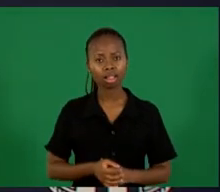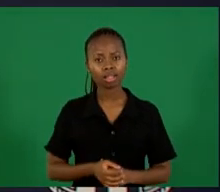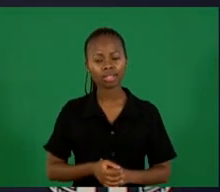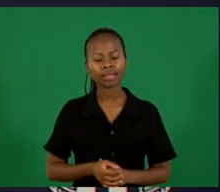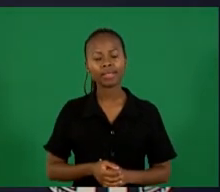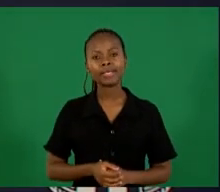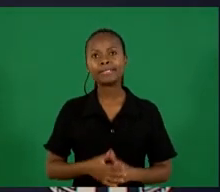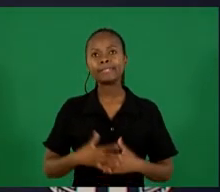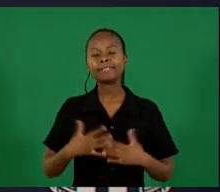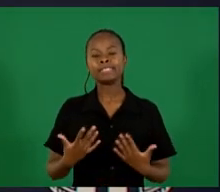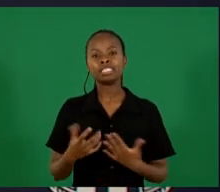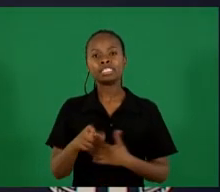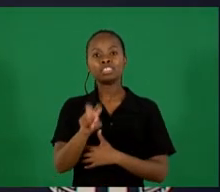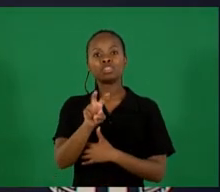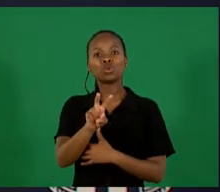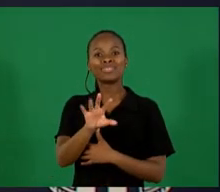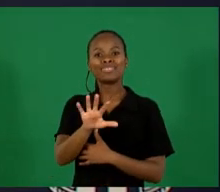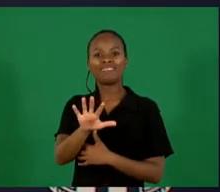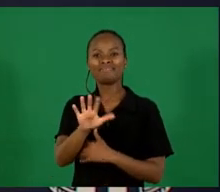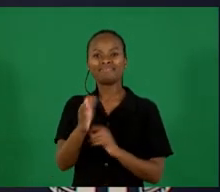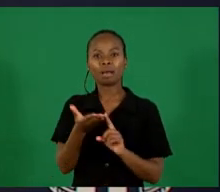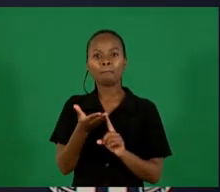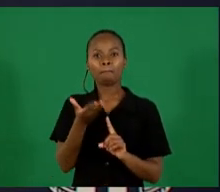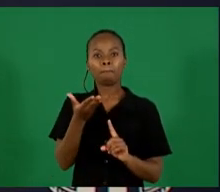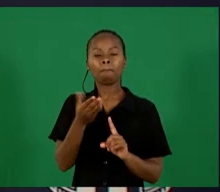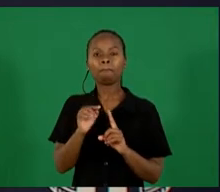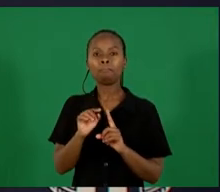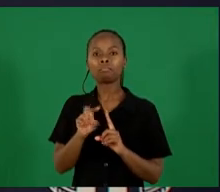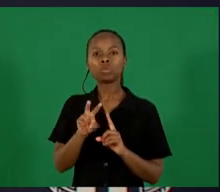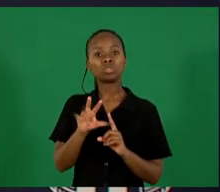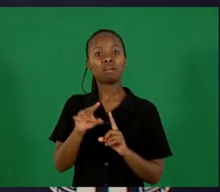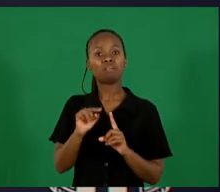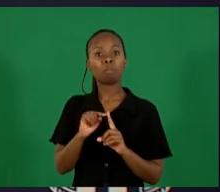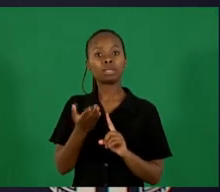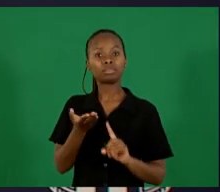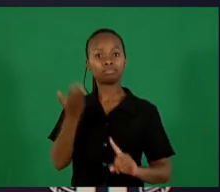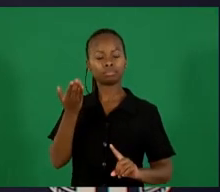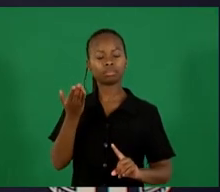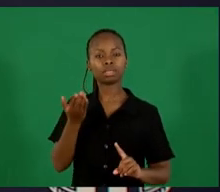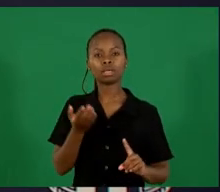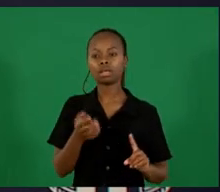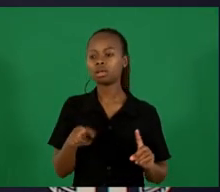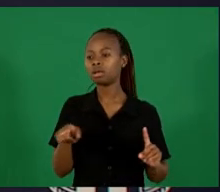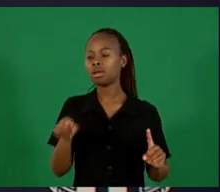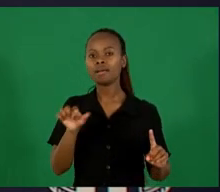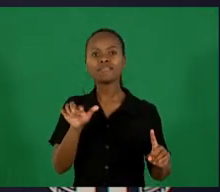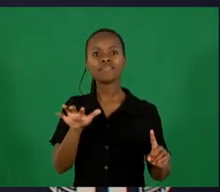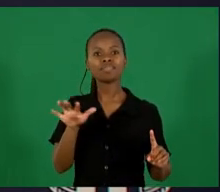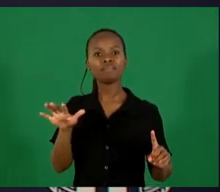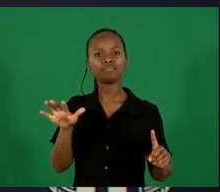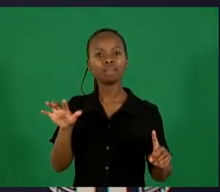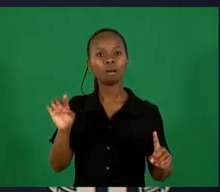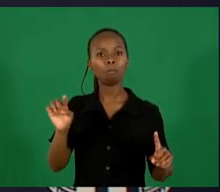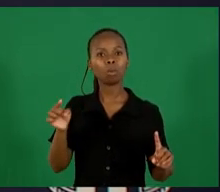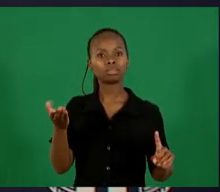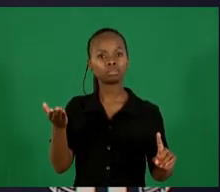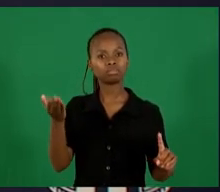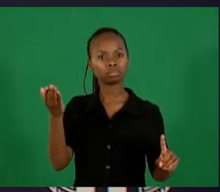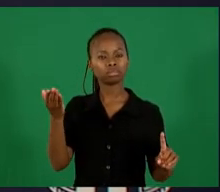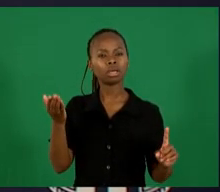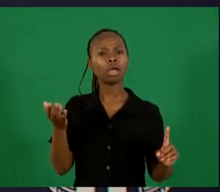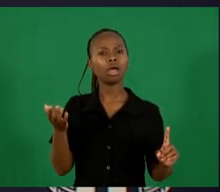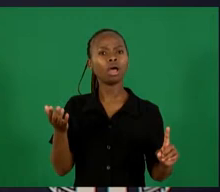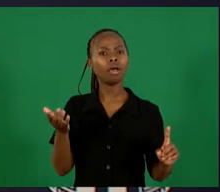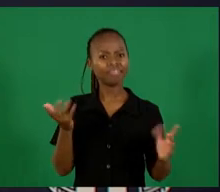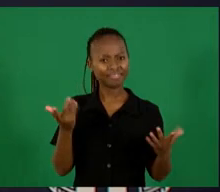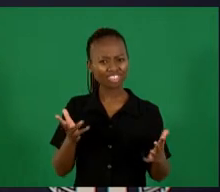Why 25 basis points? Well, both 25 basis points and 50 basis points were discussed. And the